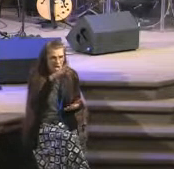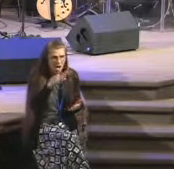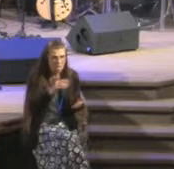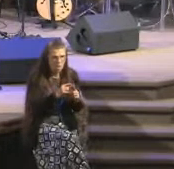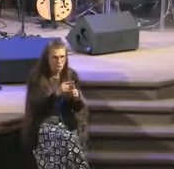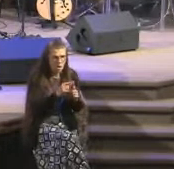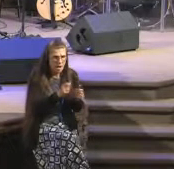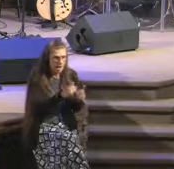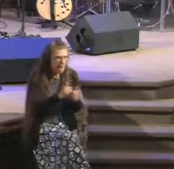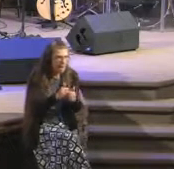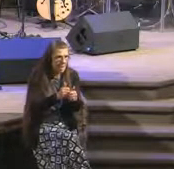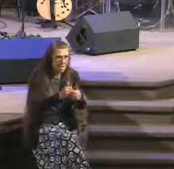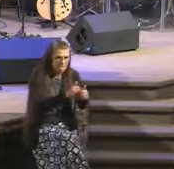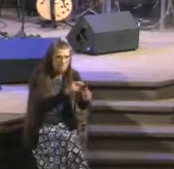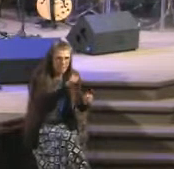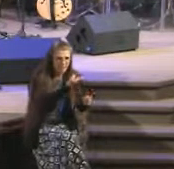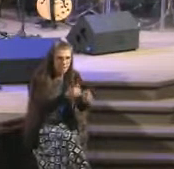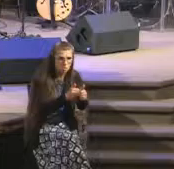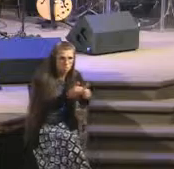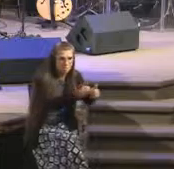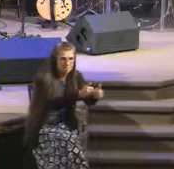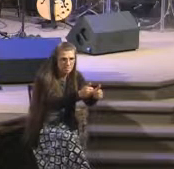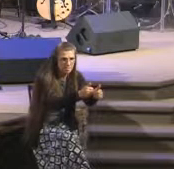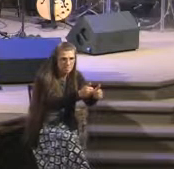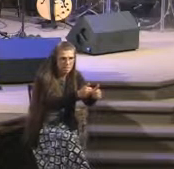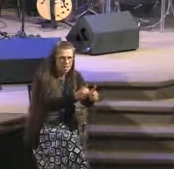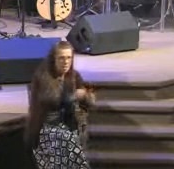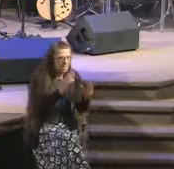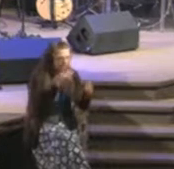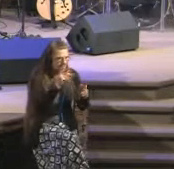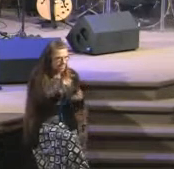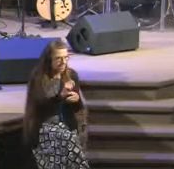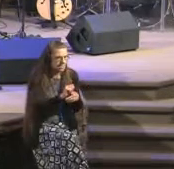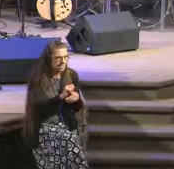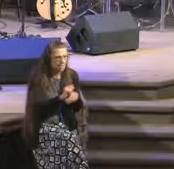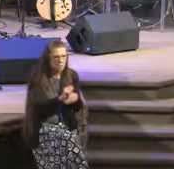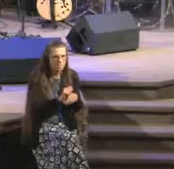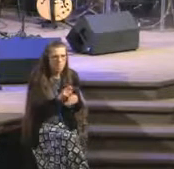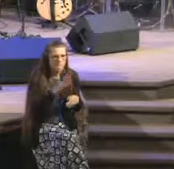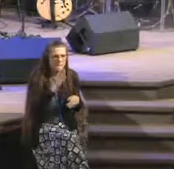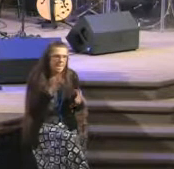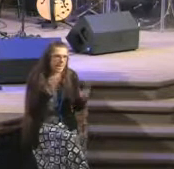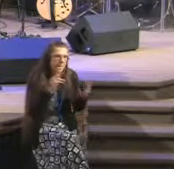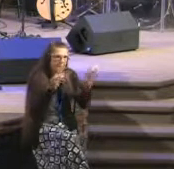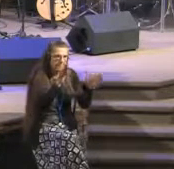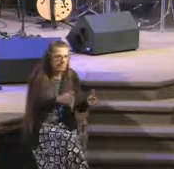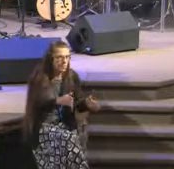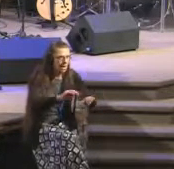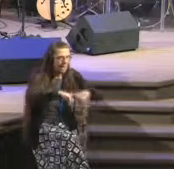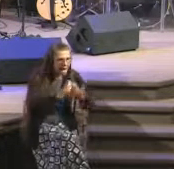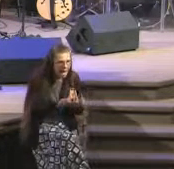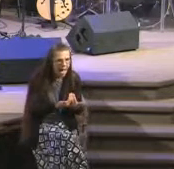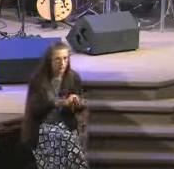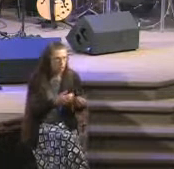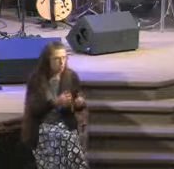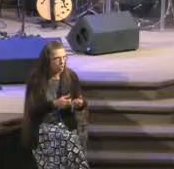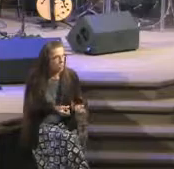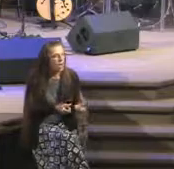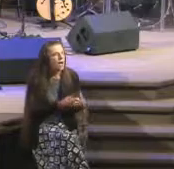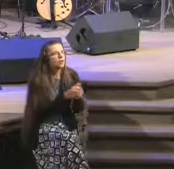them in that direction. Teaching them to be a people. Here's how to please God. Here's how to serve God. Here's what God wants